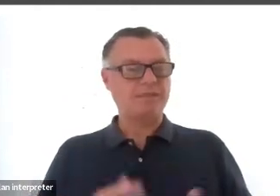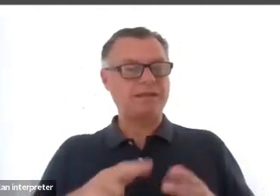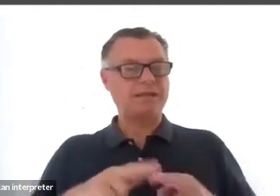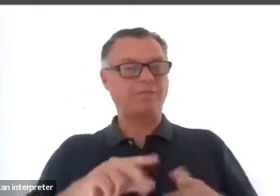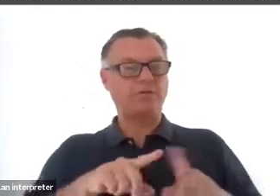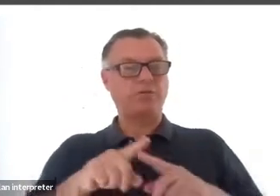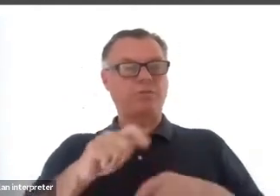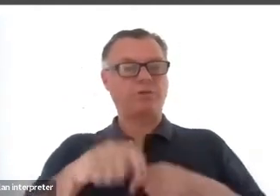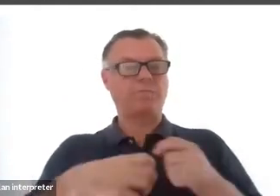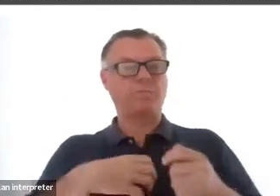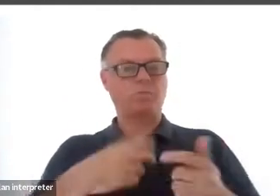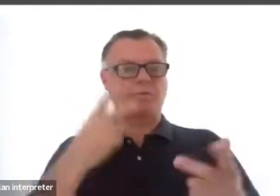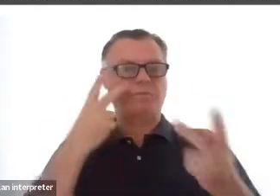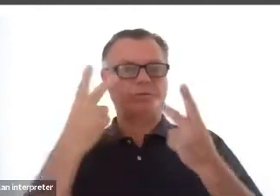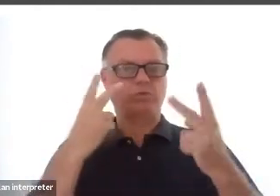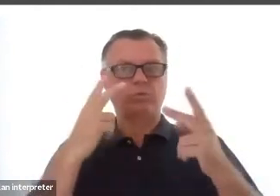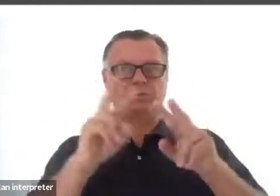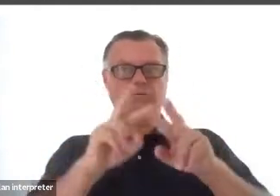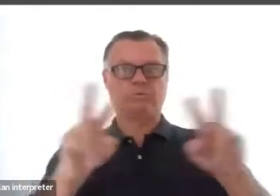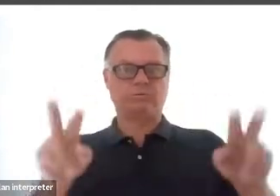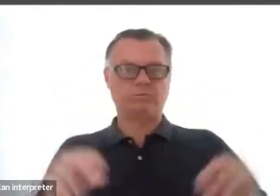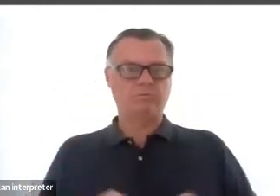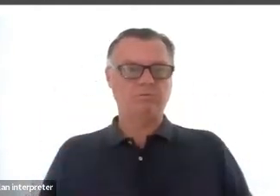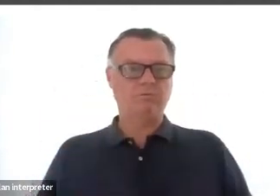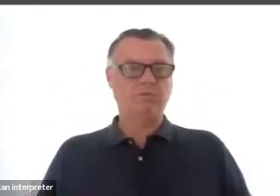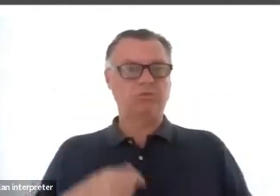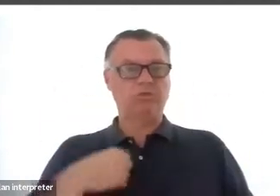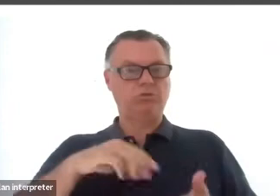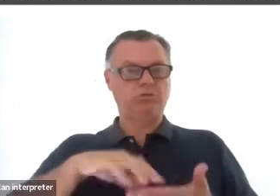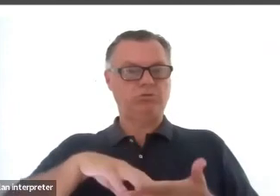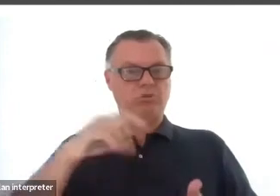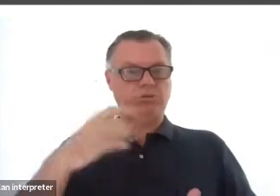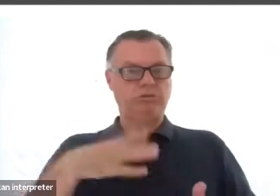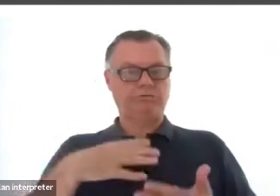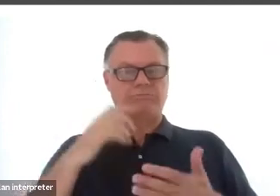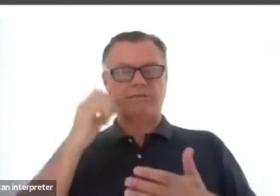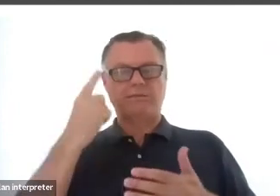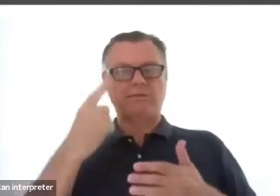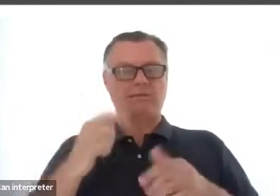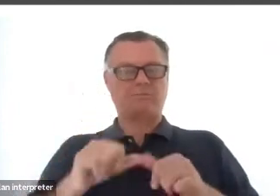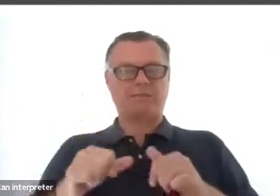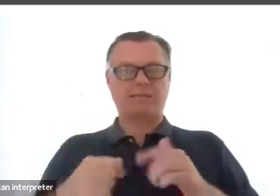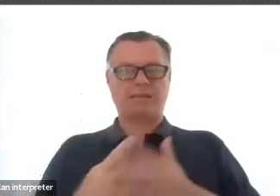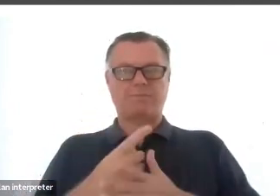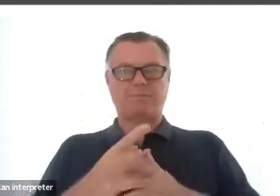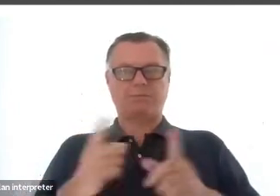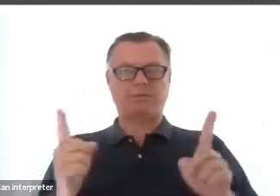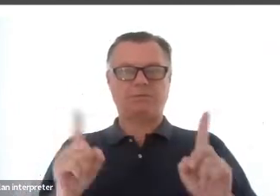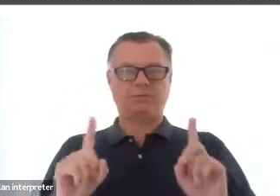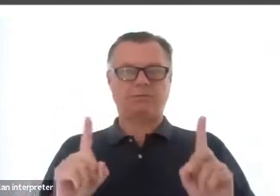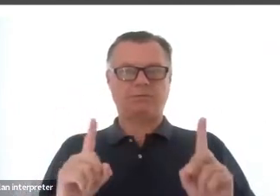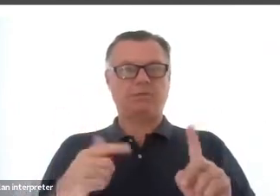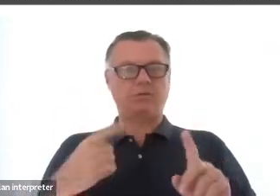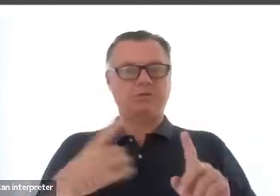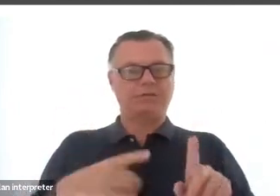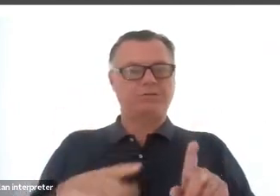visible? What if learners could better understand what's happening and repair how they see themselves as